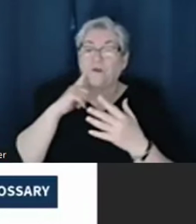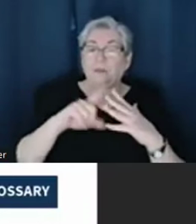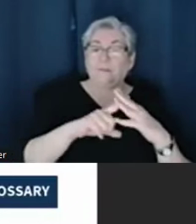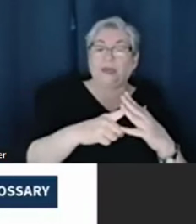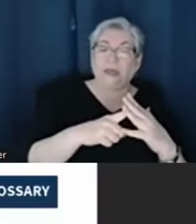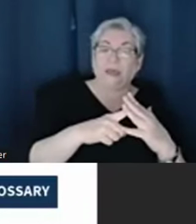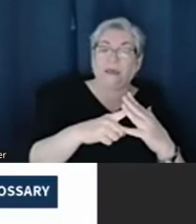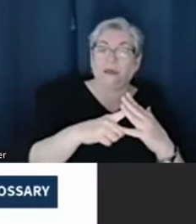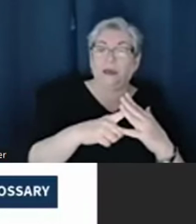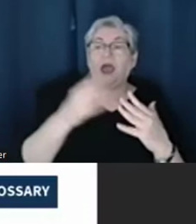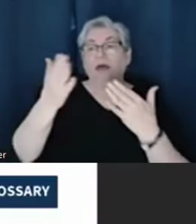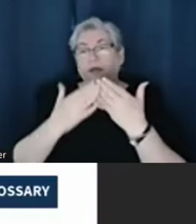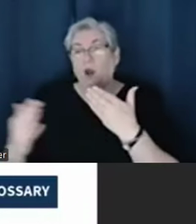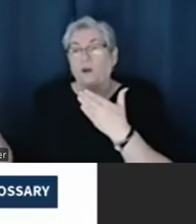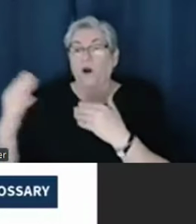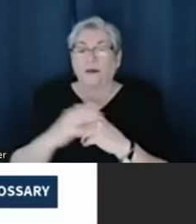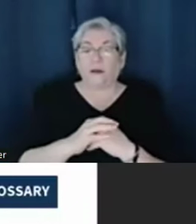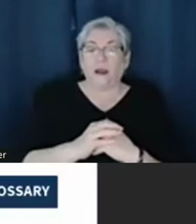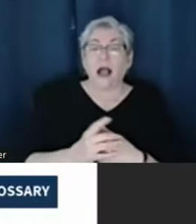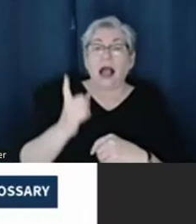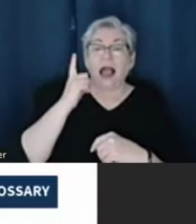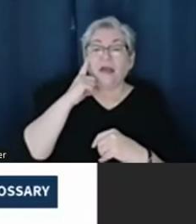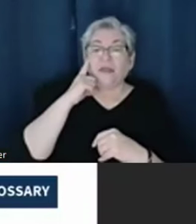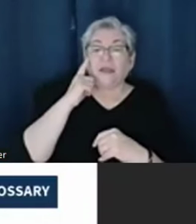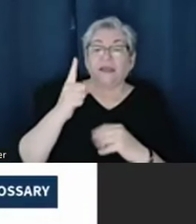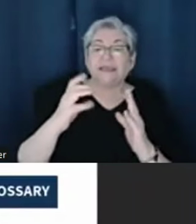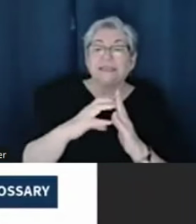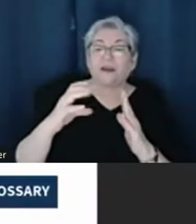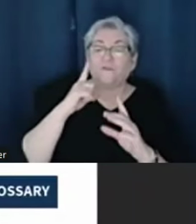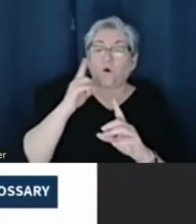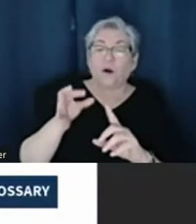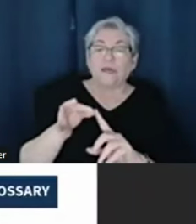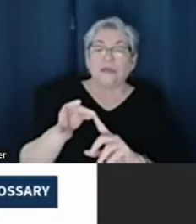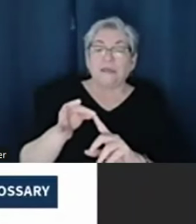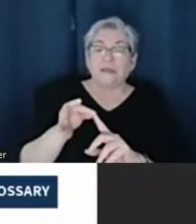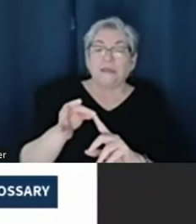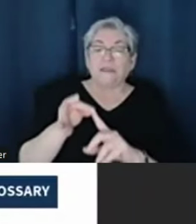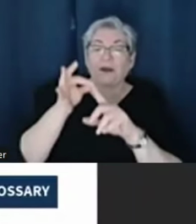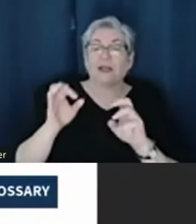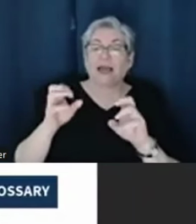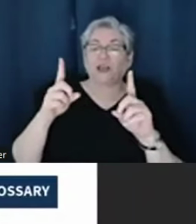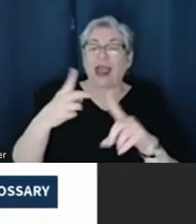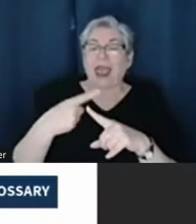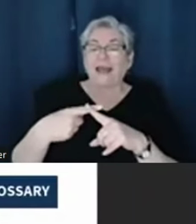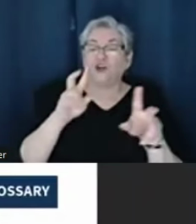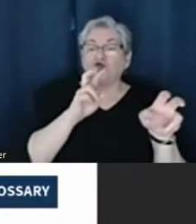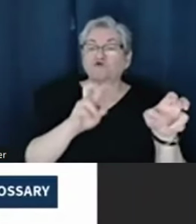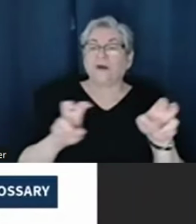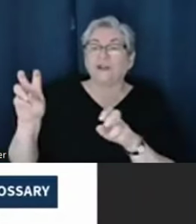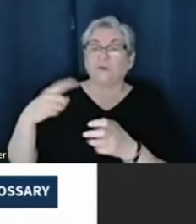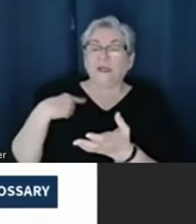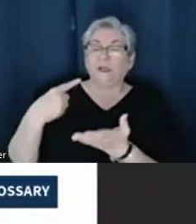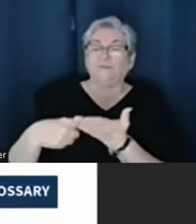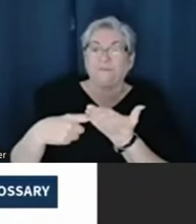on. I think in the section on special education and transition, we talked a little bit about the importance of it and the importance